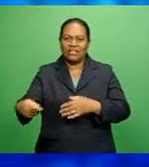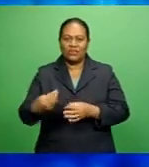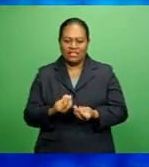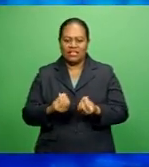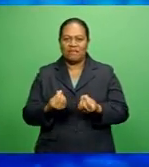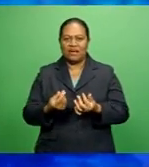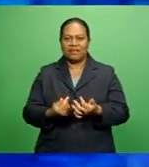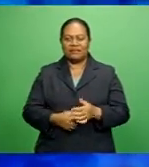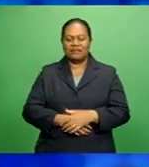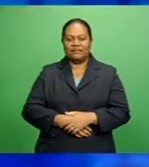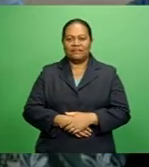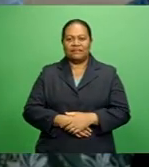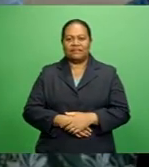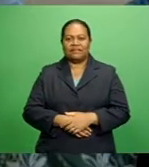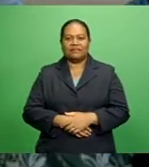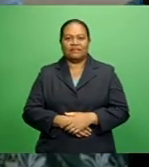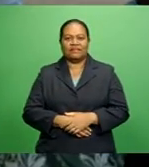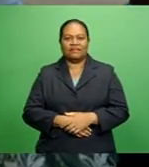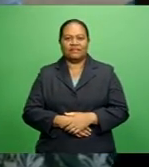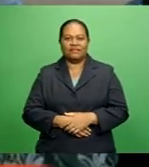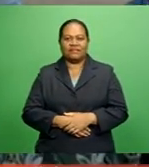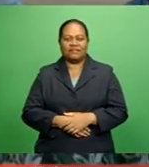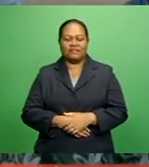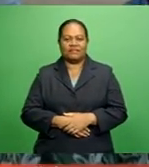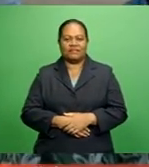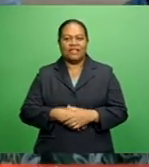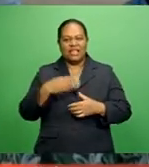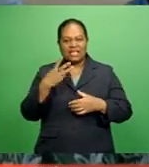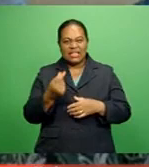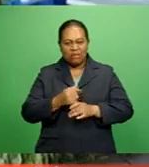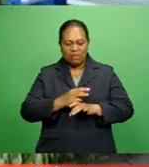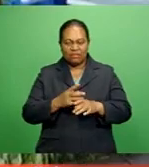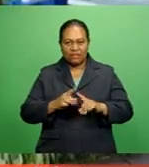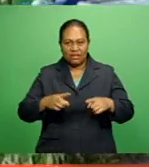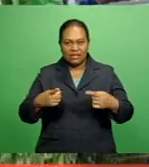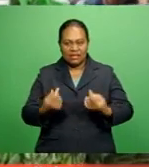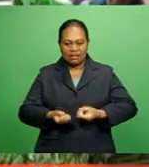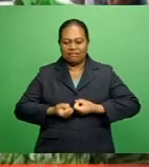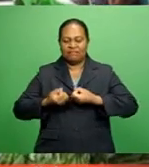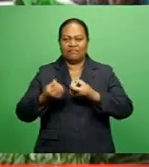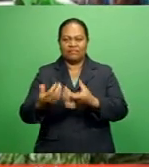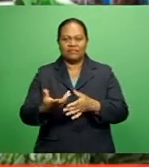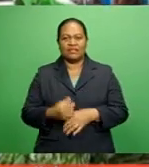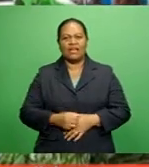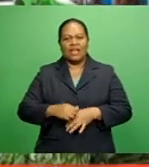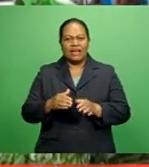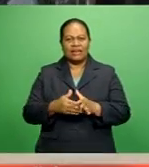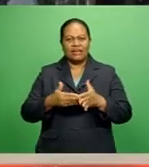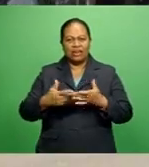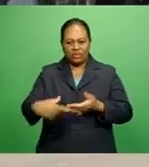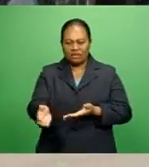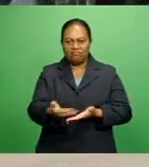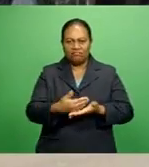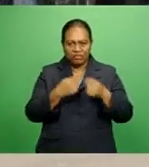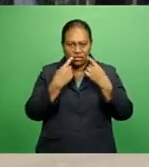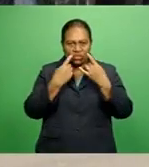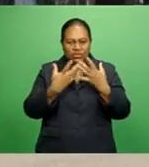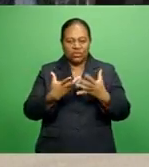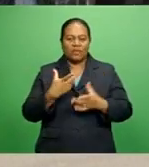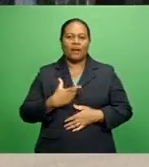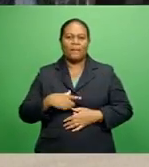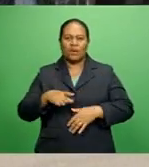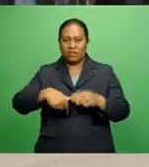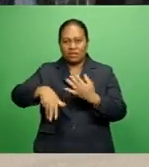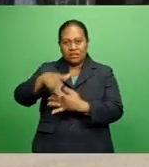difficult period. This is some of the produce villagers were able to harvest in a short period of time after the 2